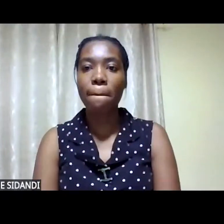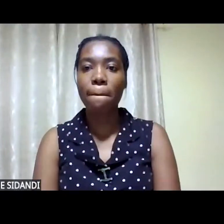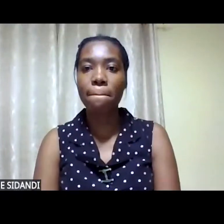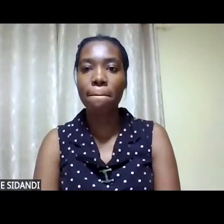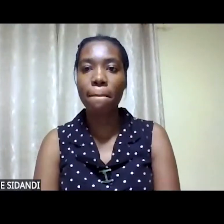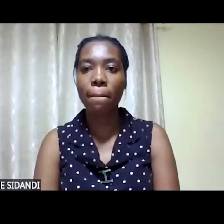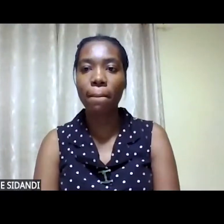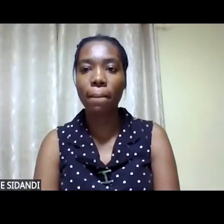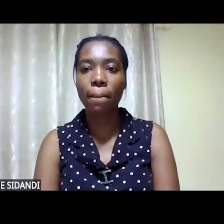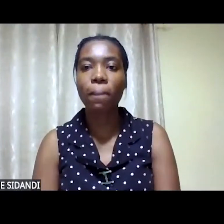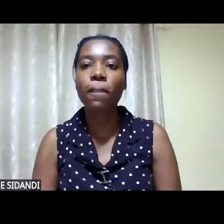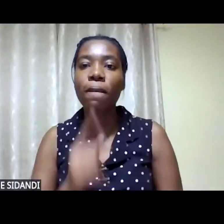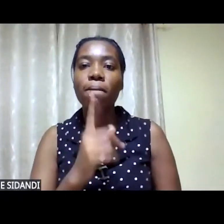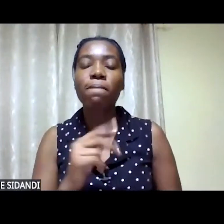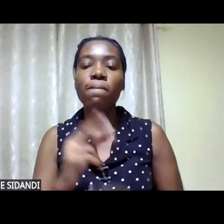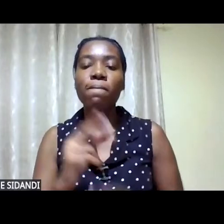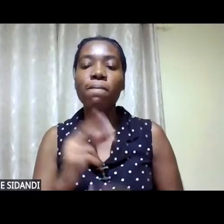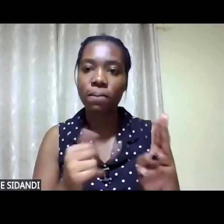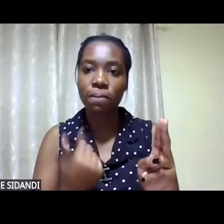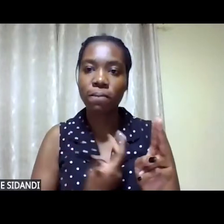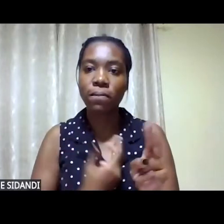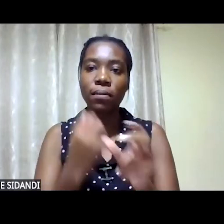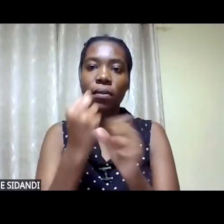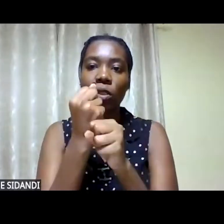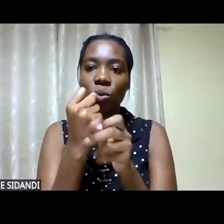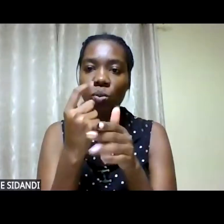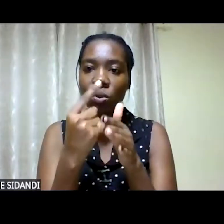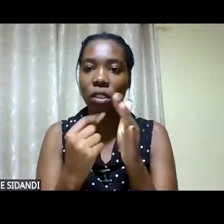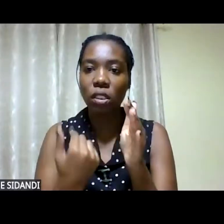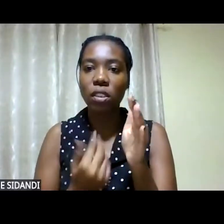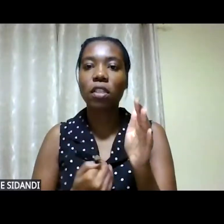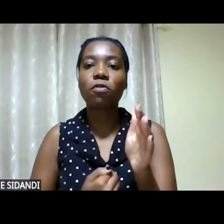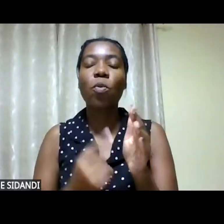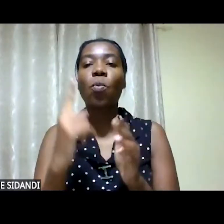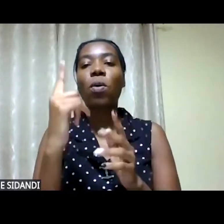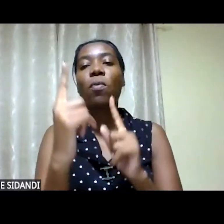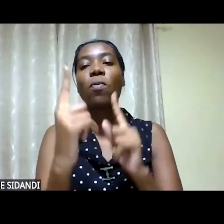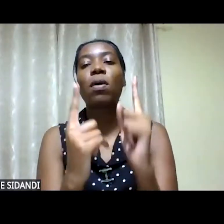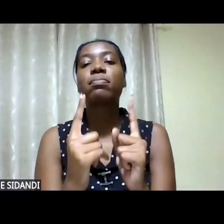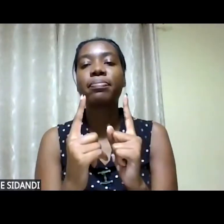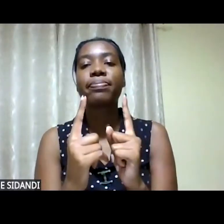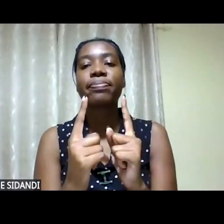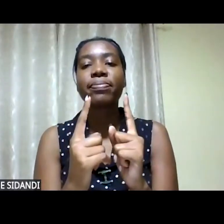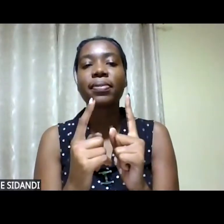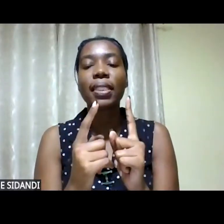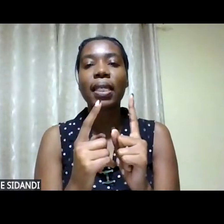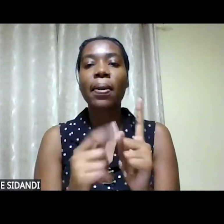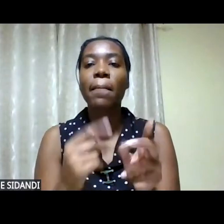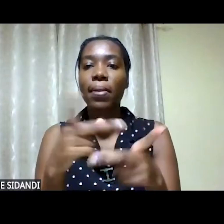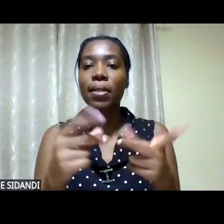So normally in our sessions, we have the one-on-ones, yeah, where we get